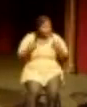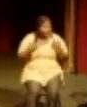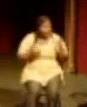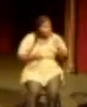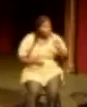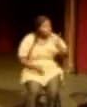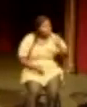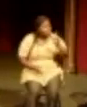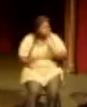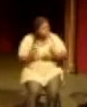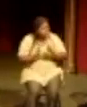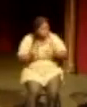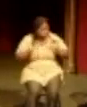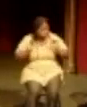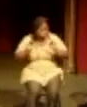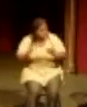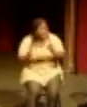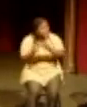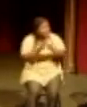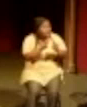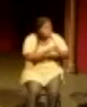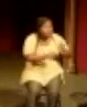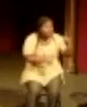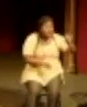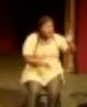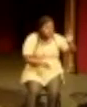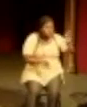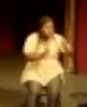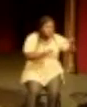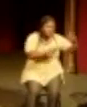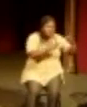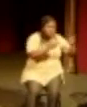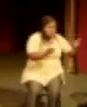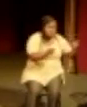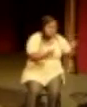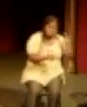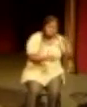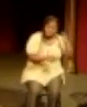had 250 joining us online. Really special night.